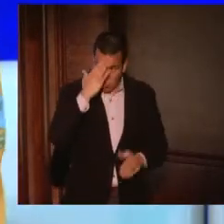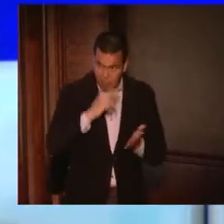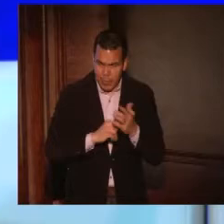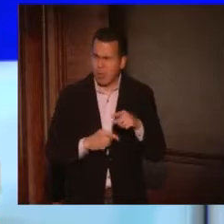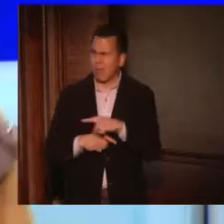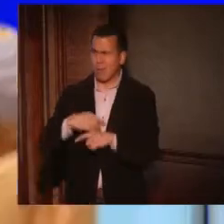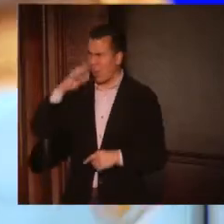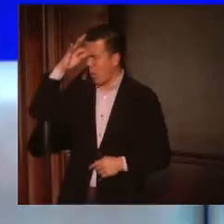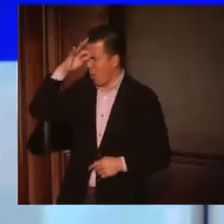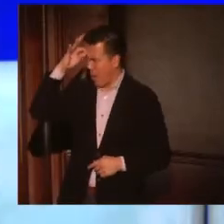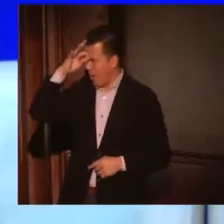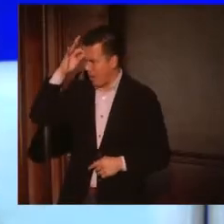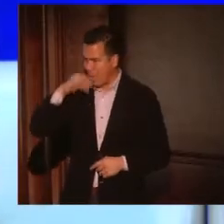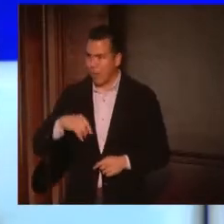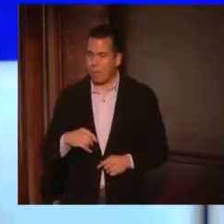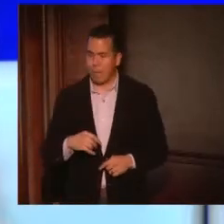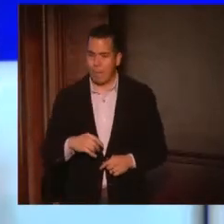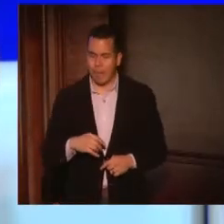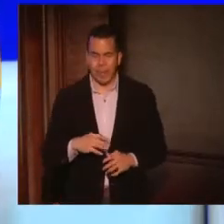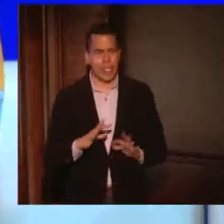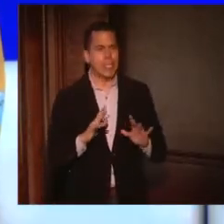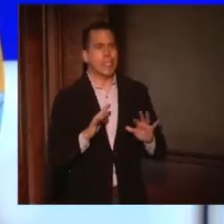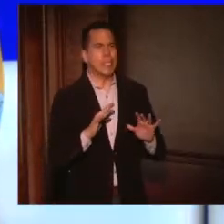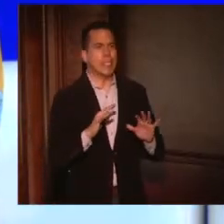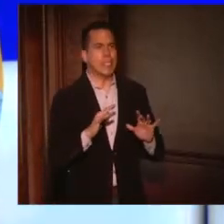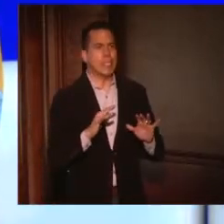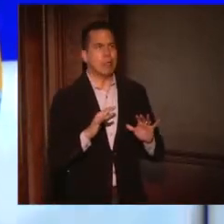So the other woman would tell her. Yeah, this may get a little bit,